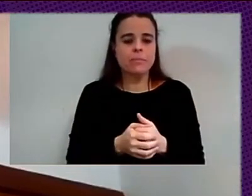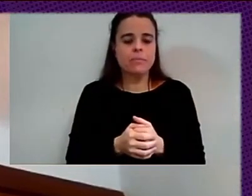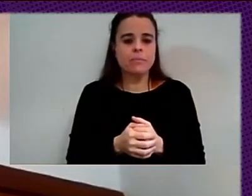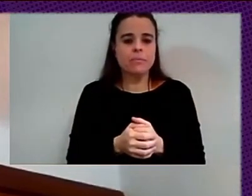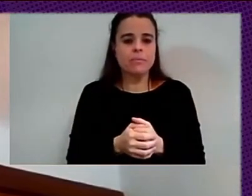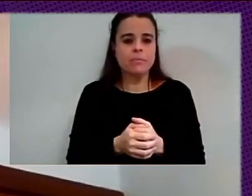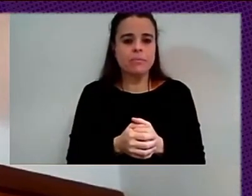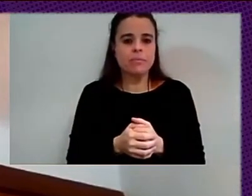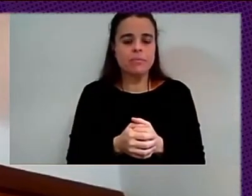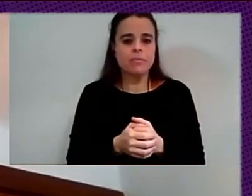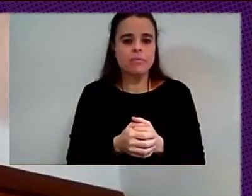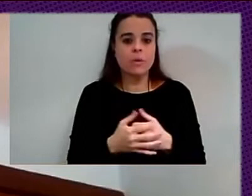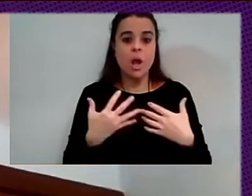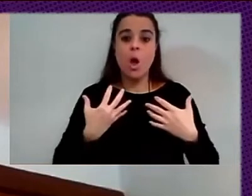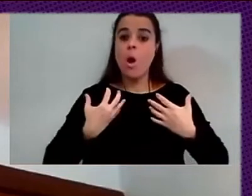powers,